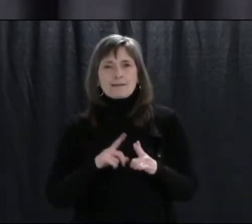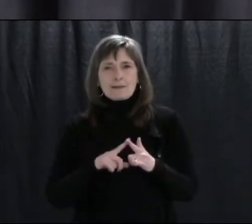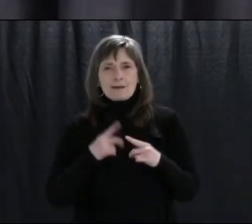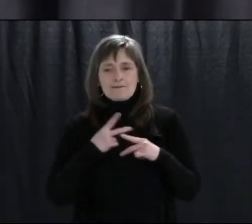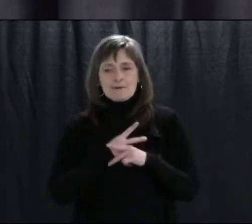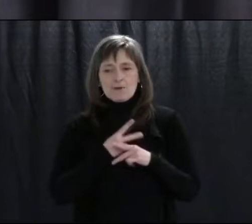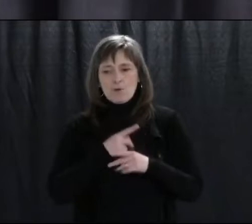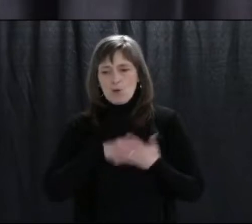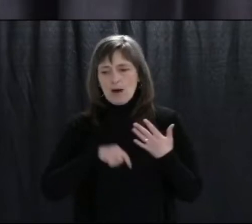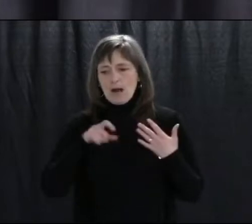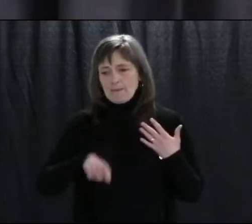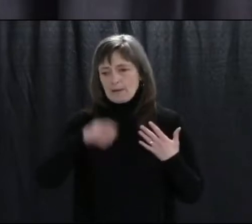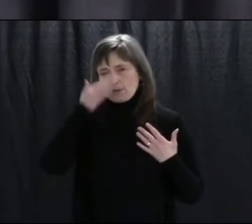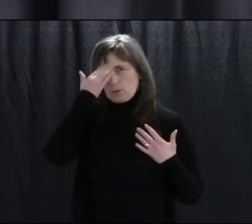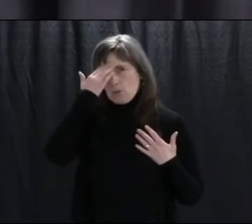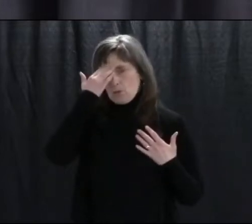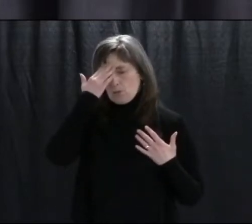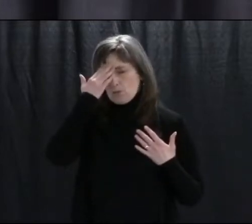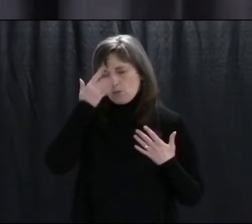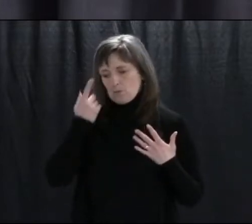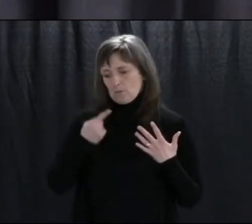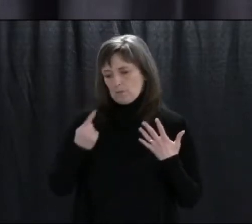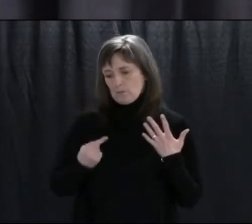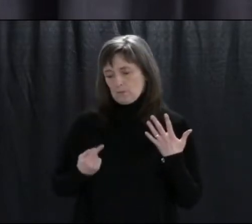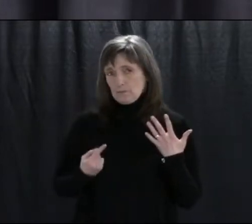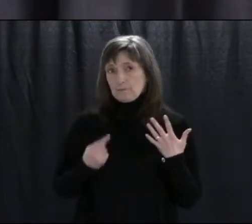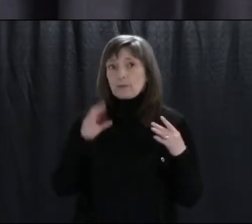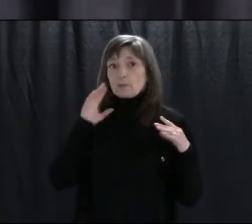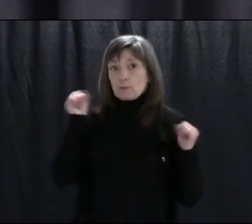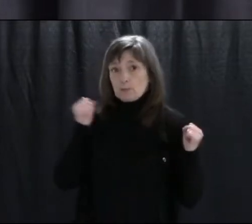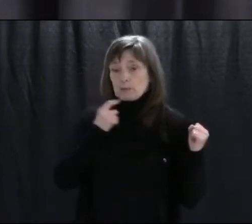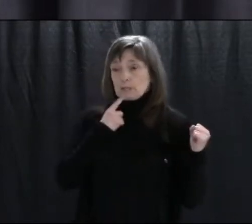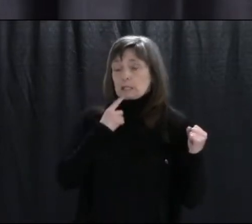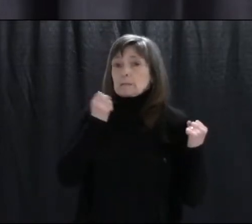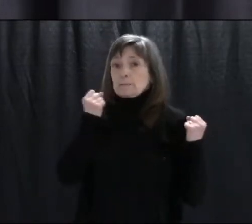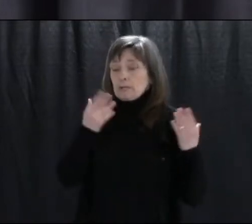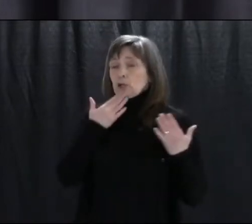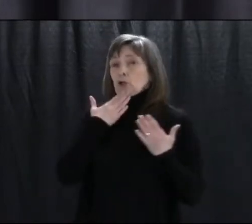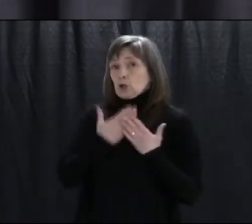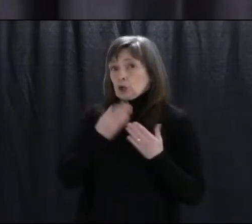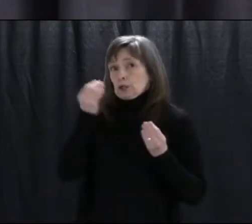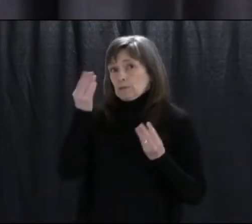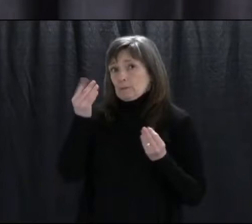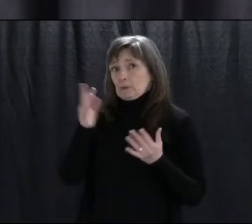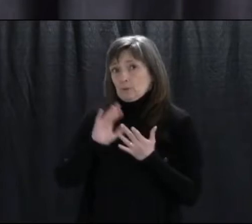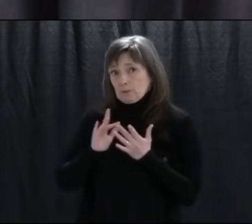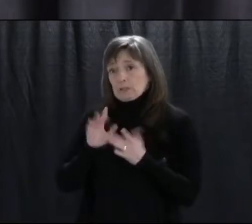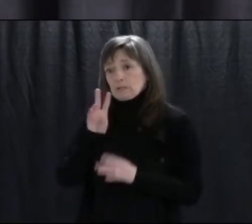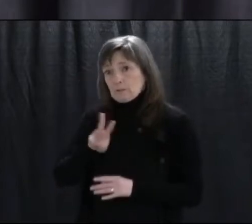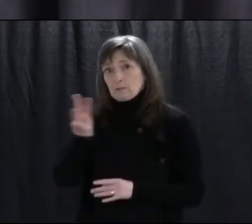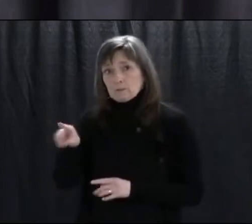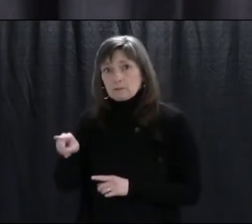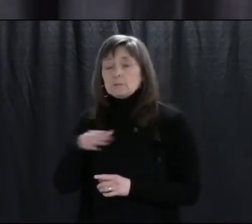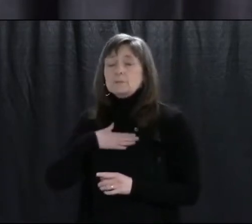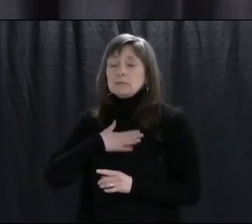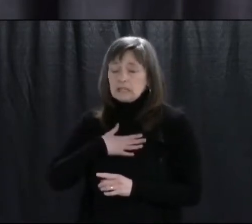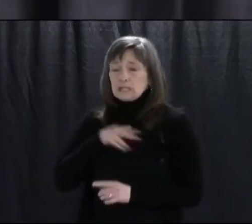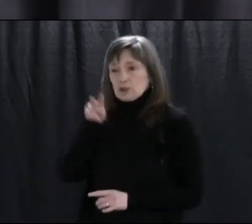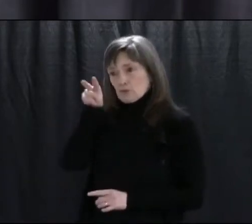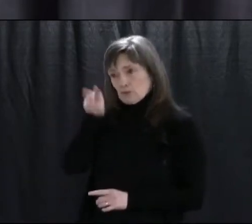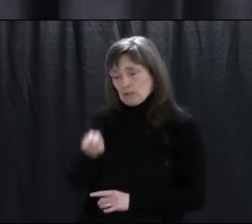situation. We have, as the Premier said, a range of trusted information sources. And for heaven's sake, please look at